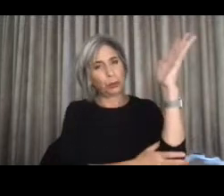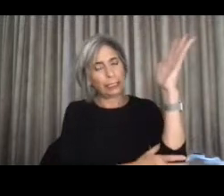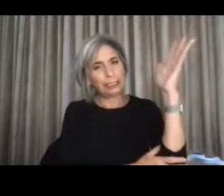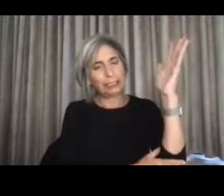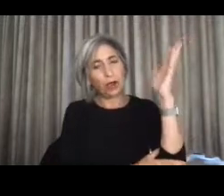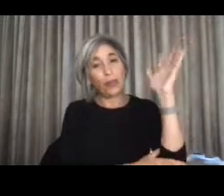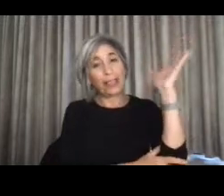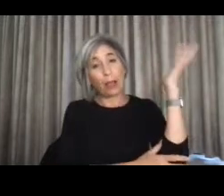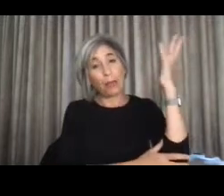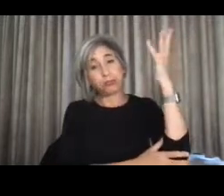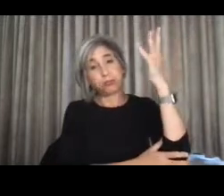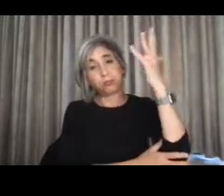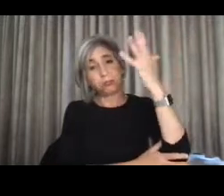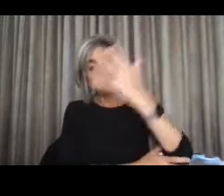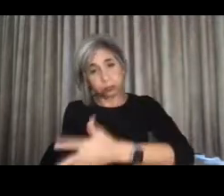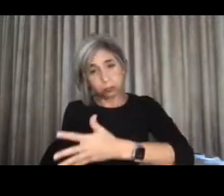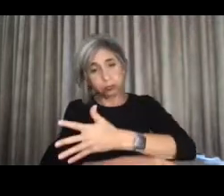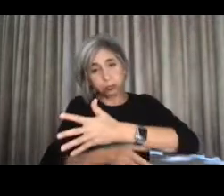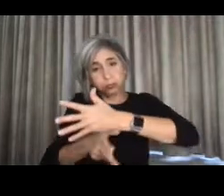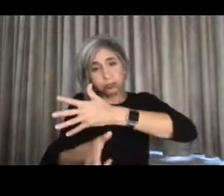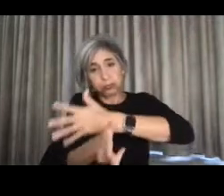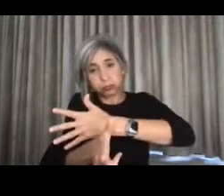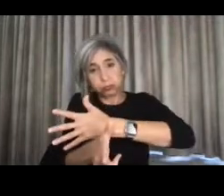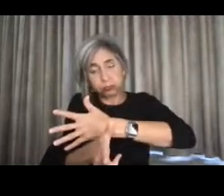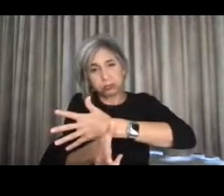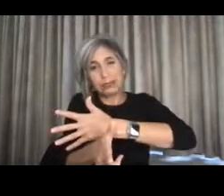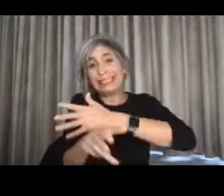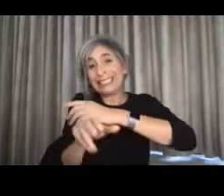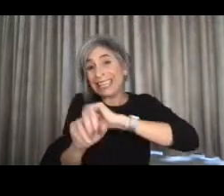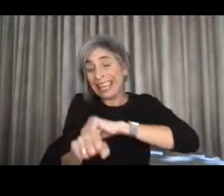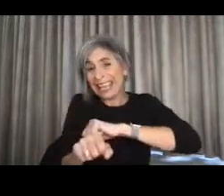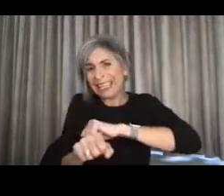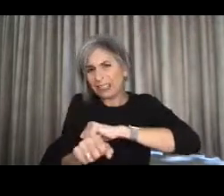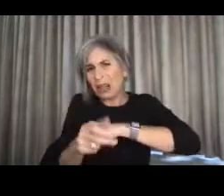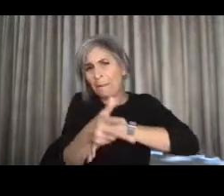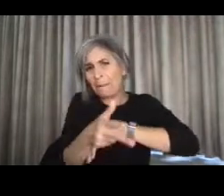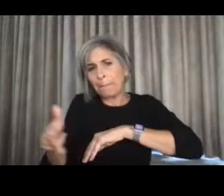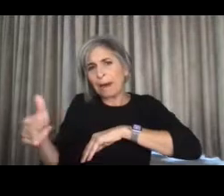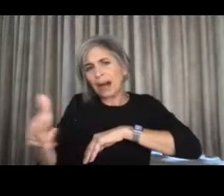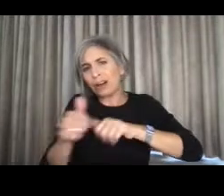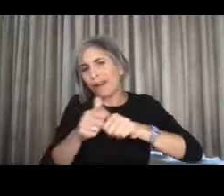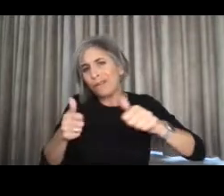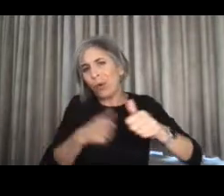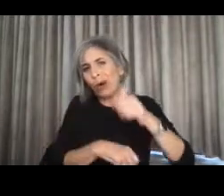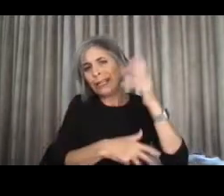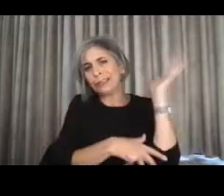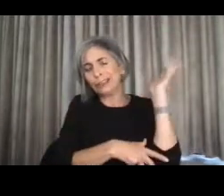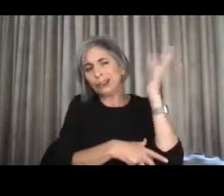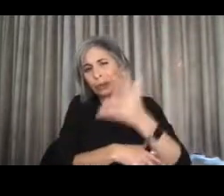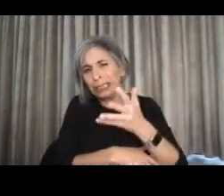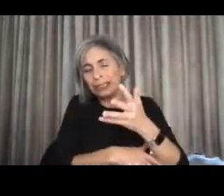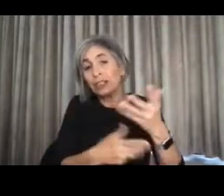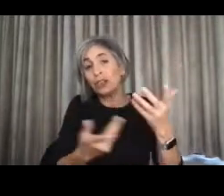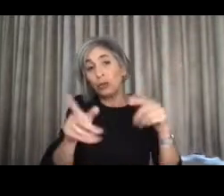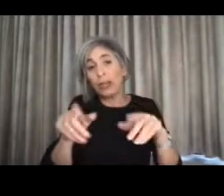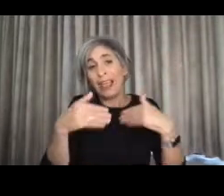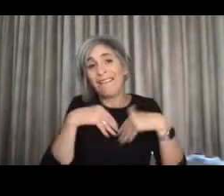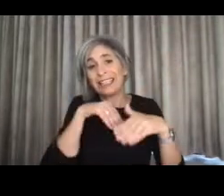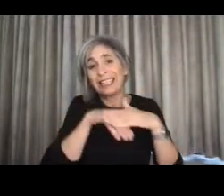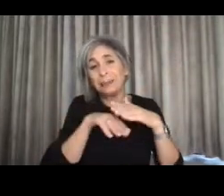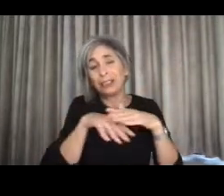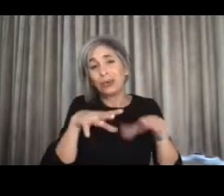vehicle, then I would park it, somewhere else that for safety reasons and accessibility to get out.